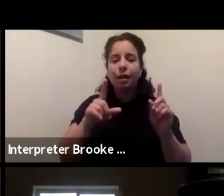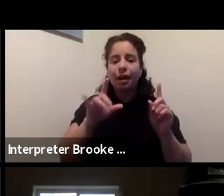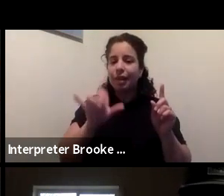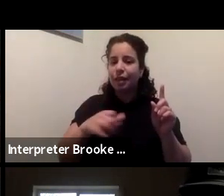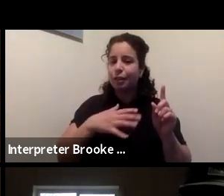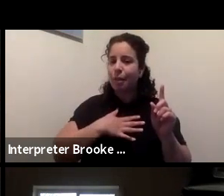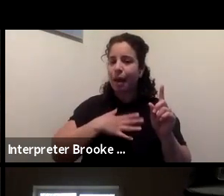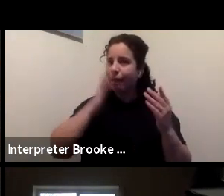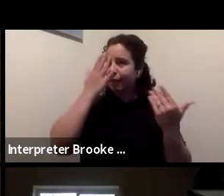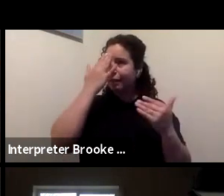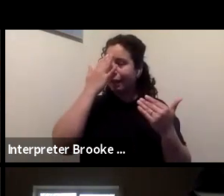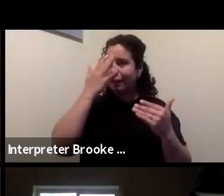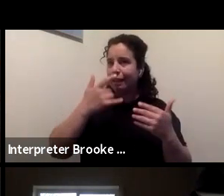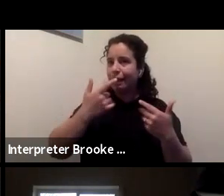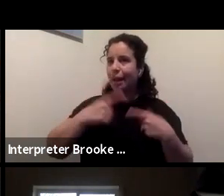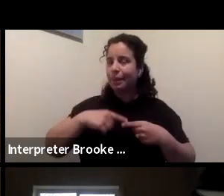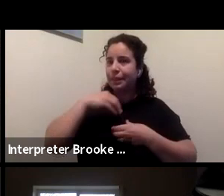anxiety works.